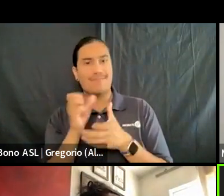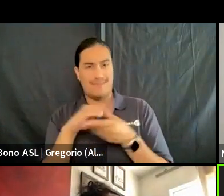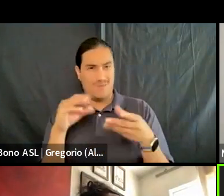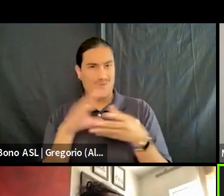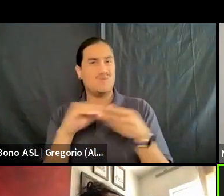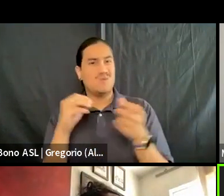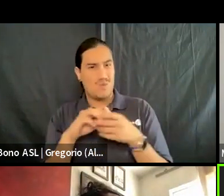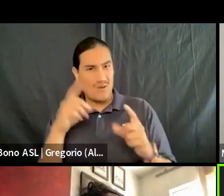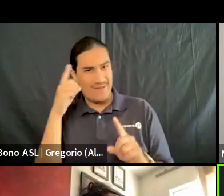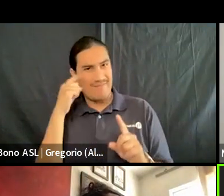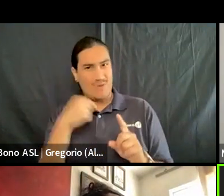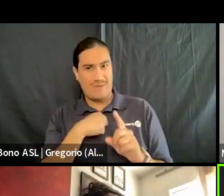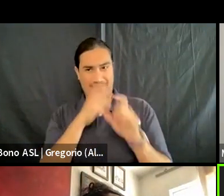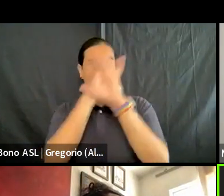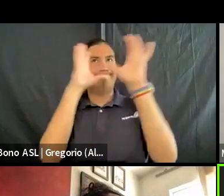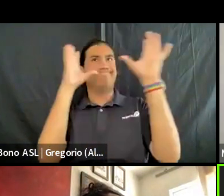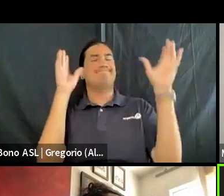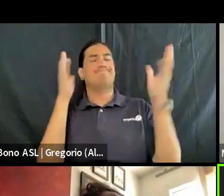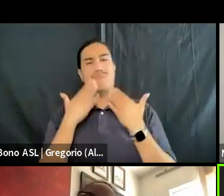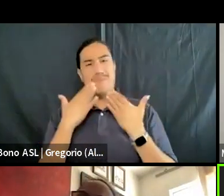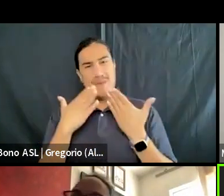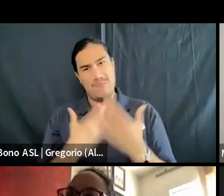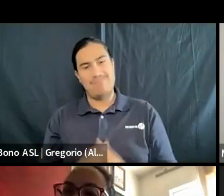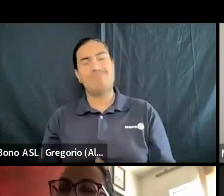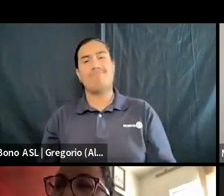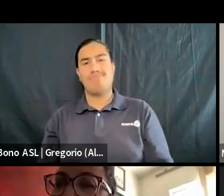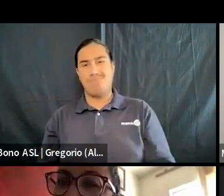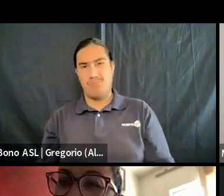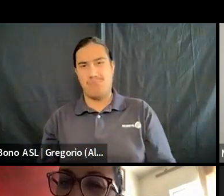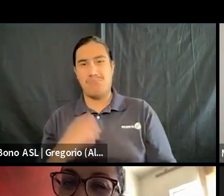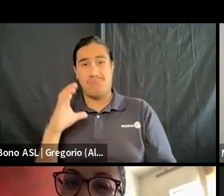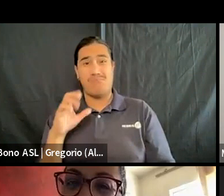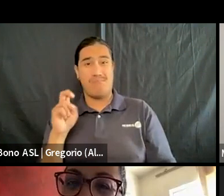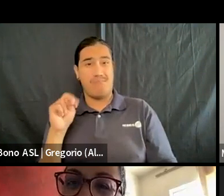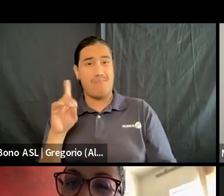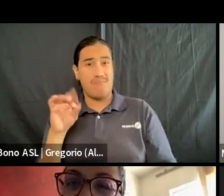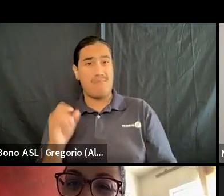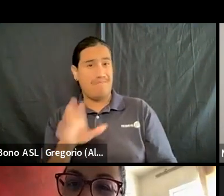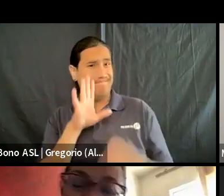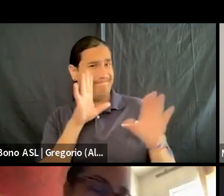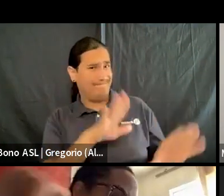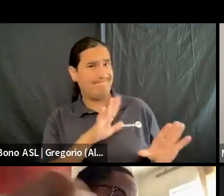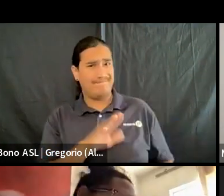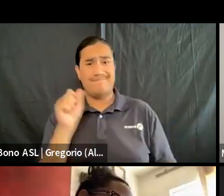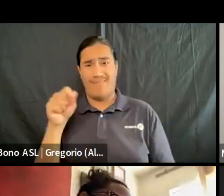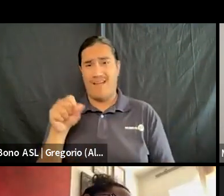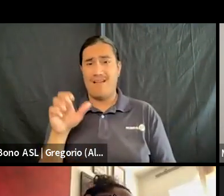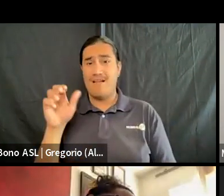storytelling for me. So thank you. Great, Alisa, you have.